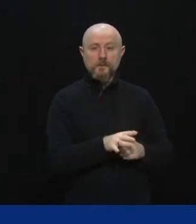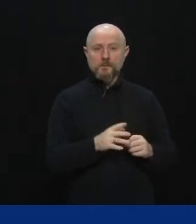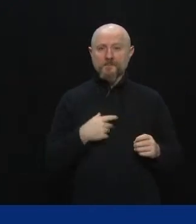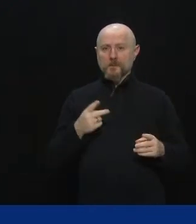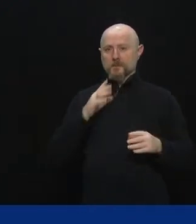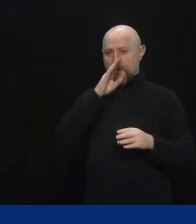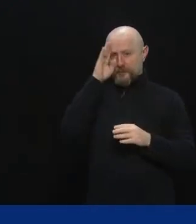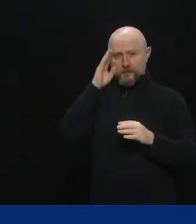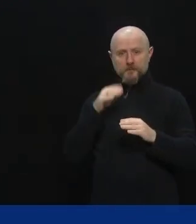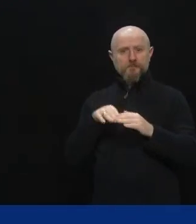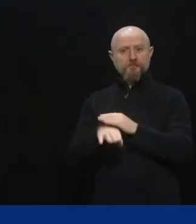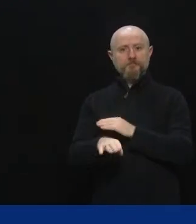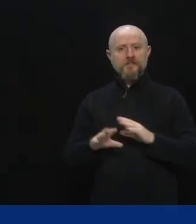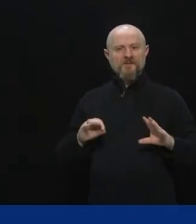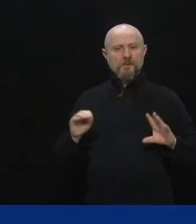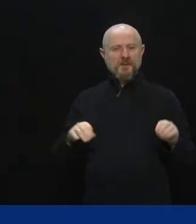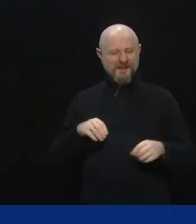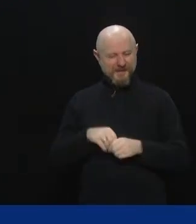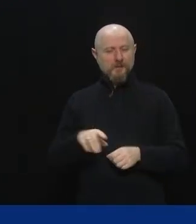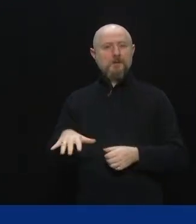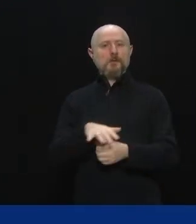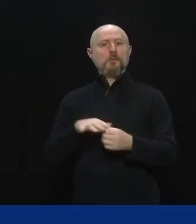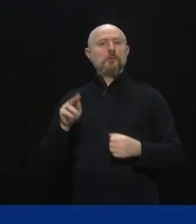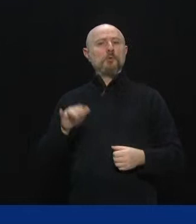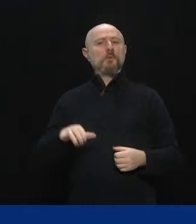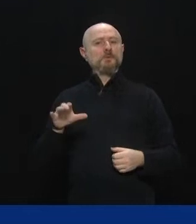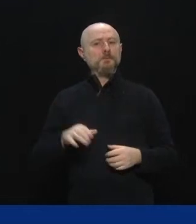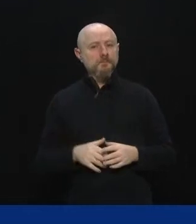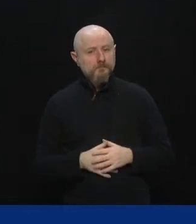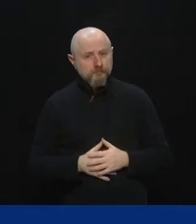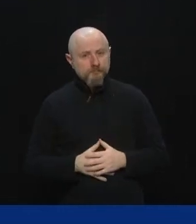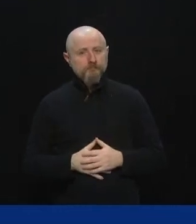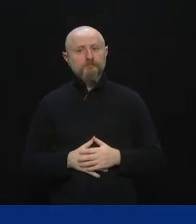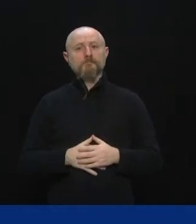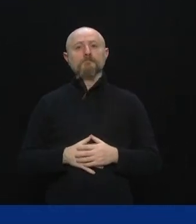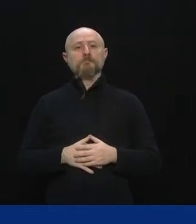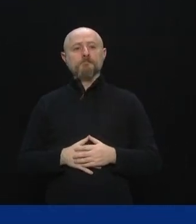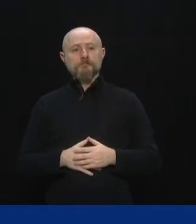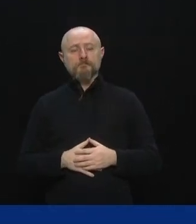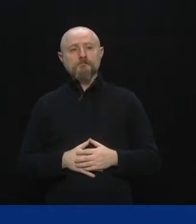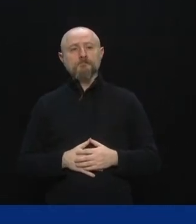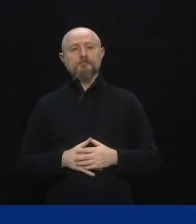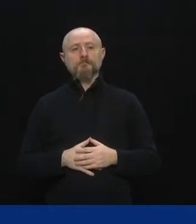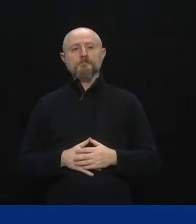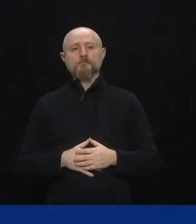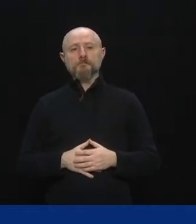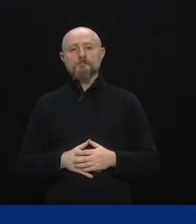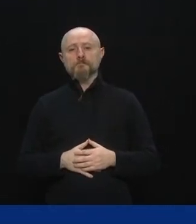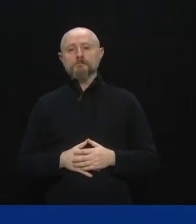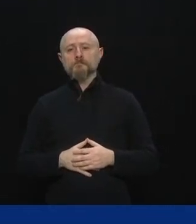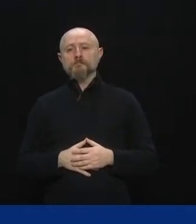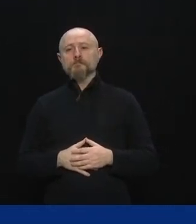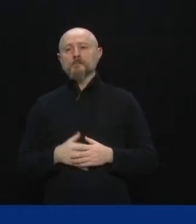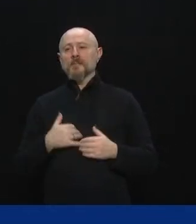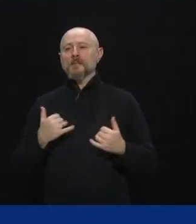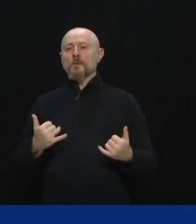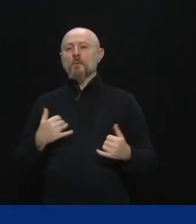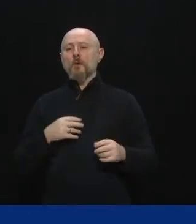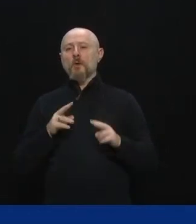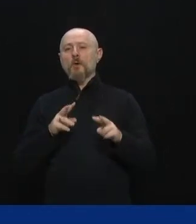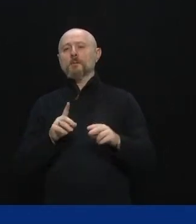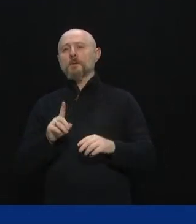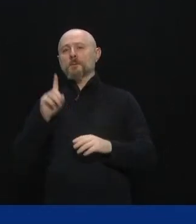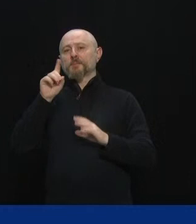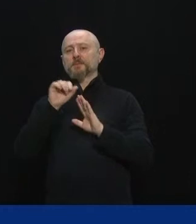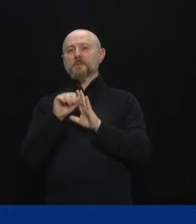COVID, severity of their COVID situation, and the other half are there for other reasons. And let's look at upstate, central New